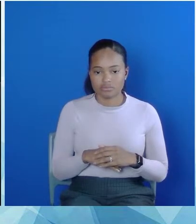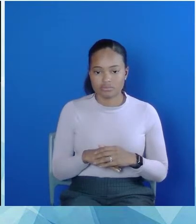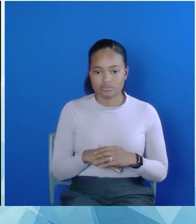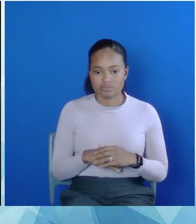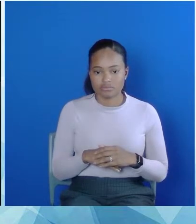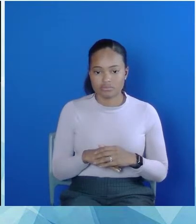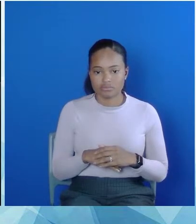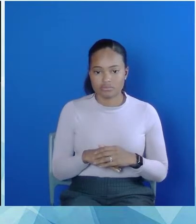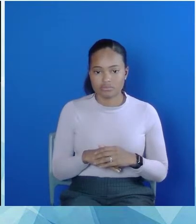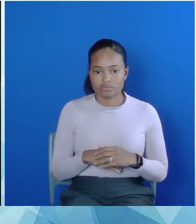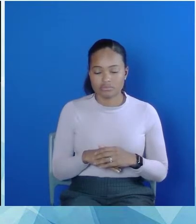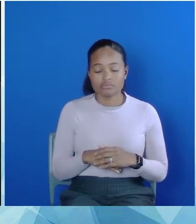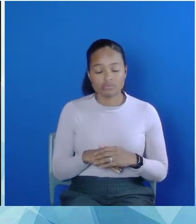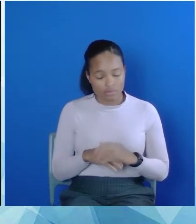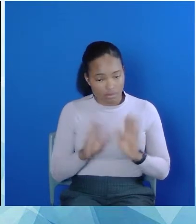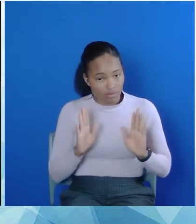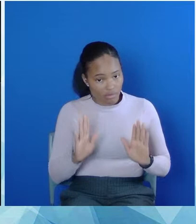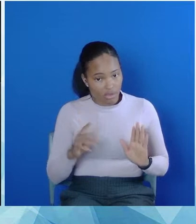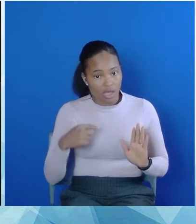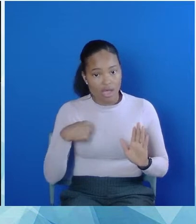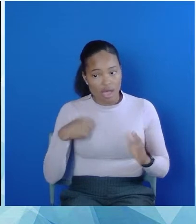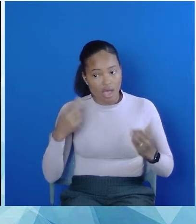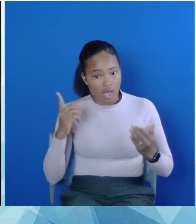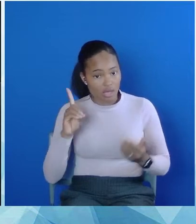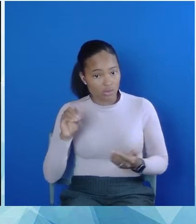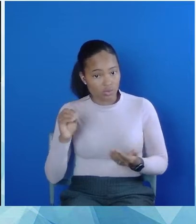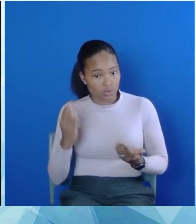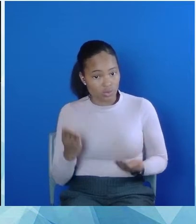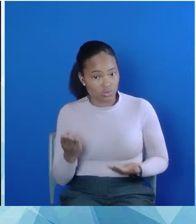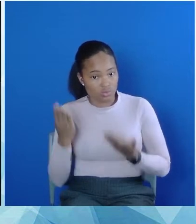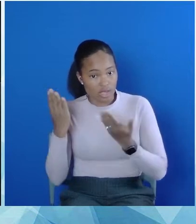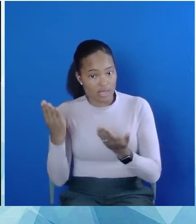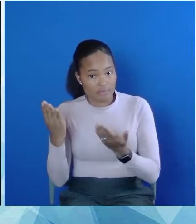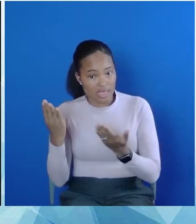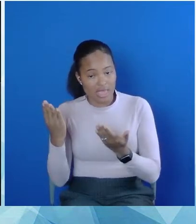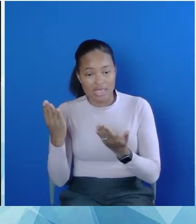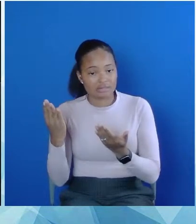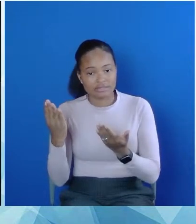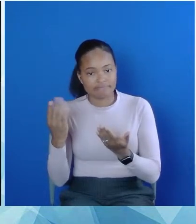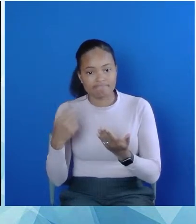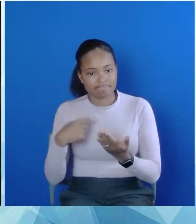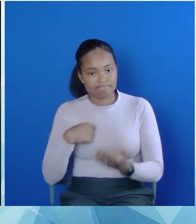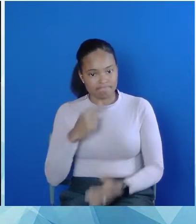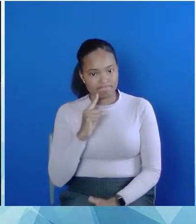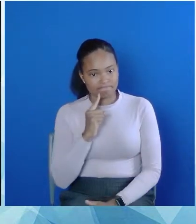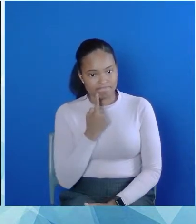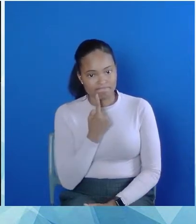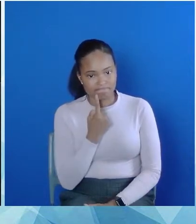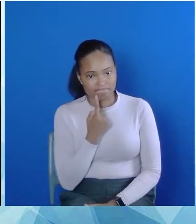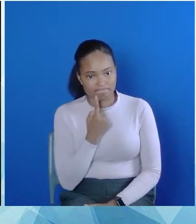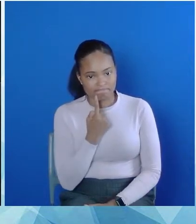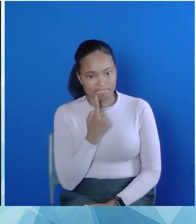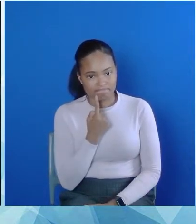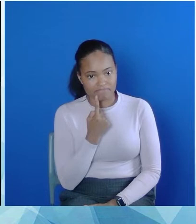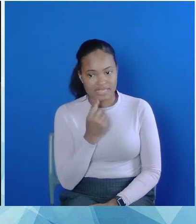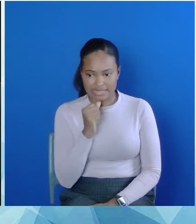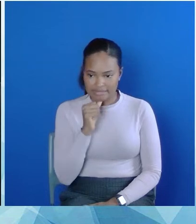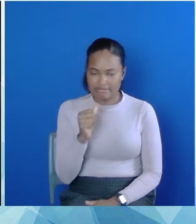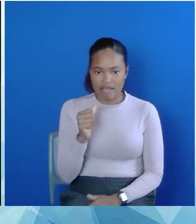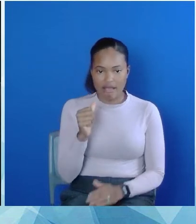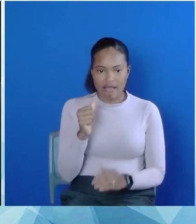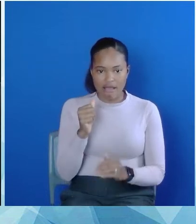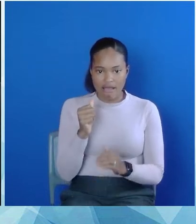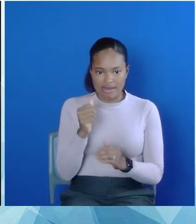And while I make that recommendation, I do not take it lightly. It was